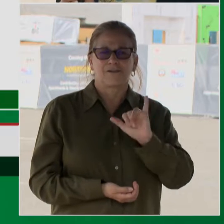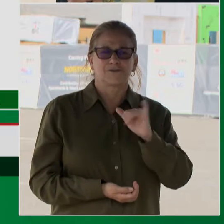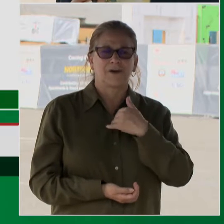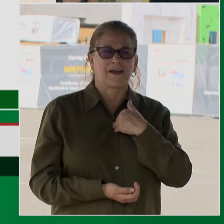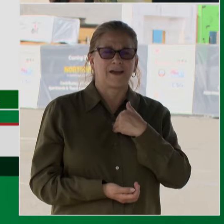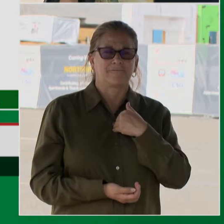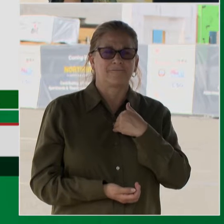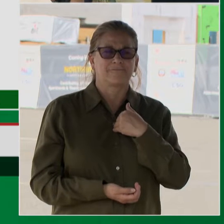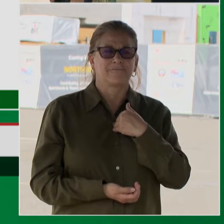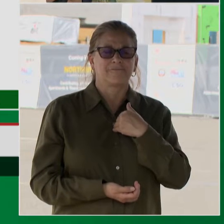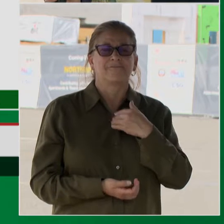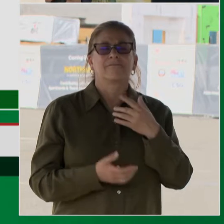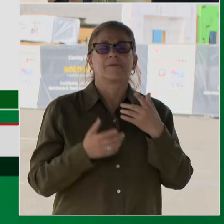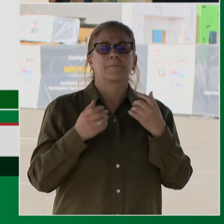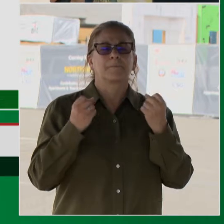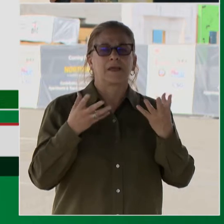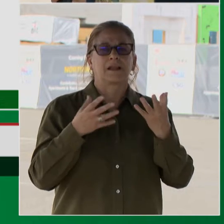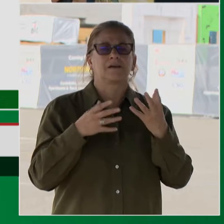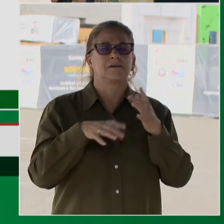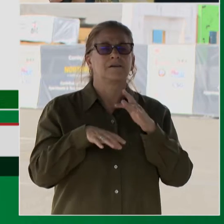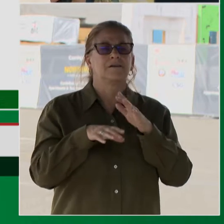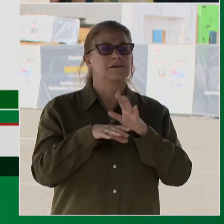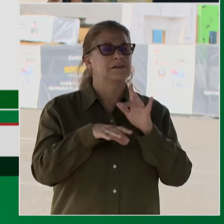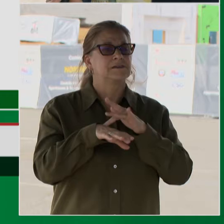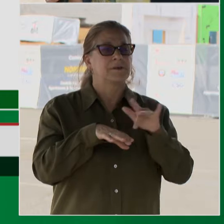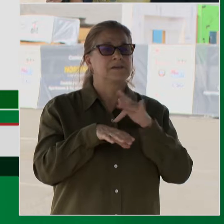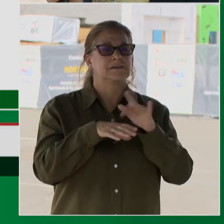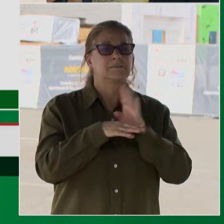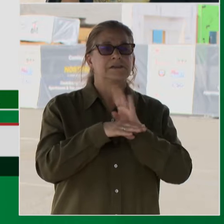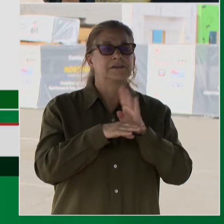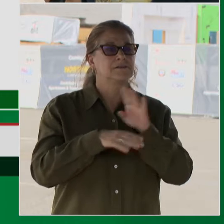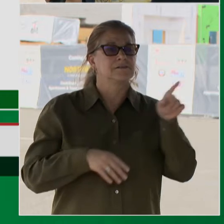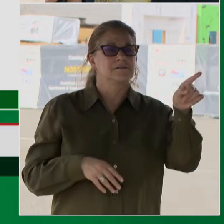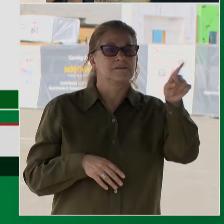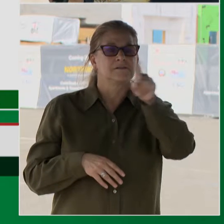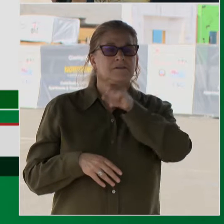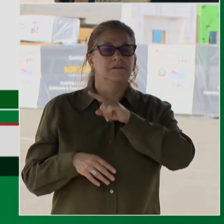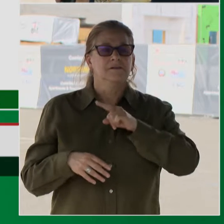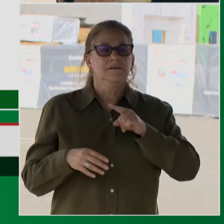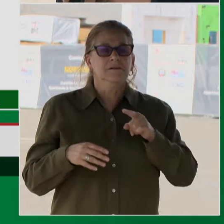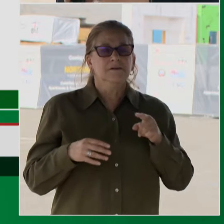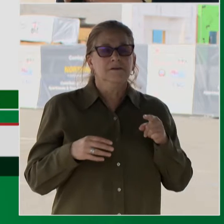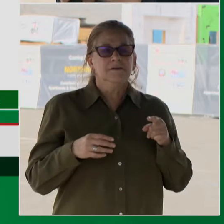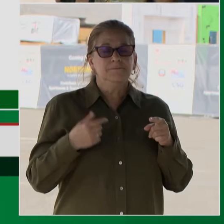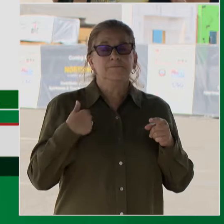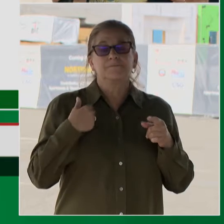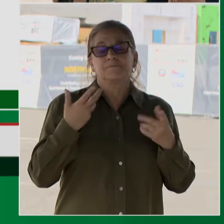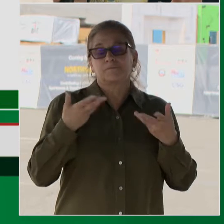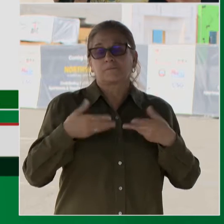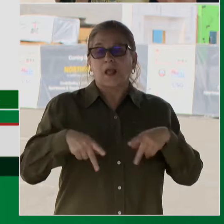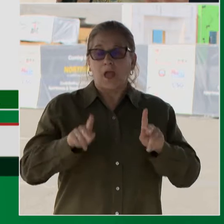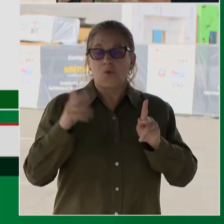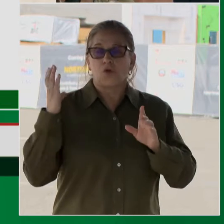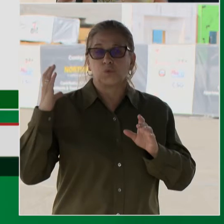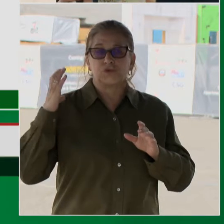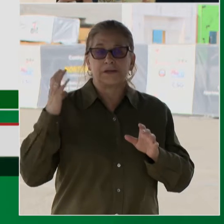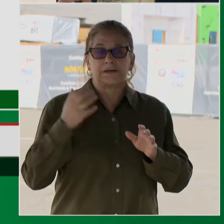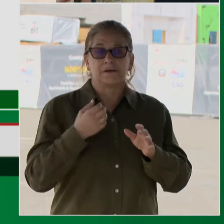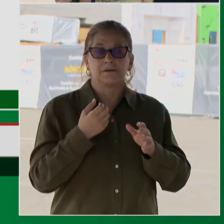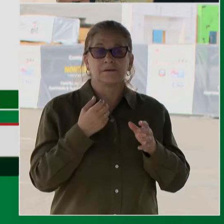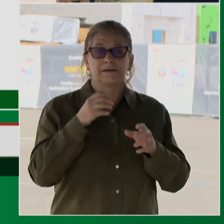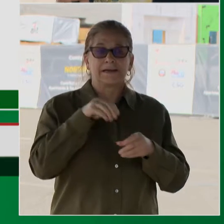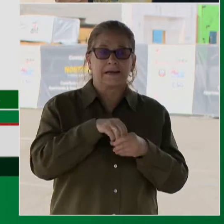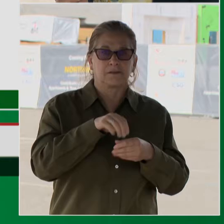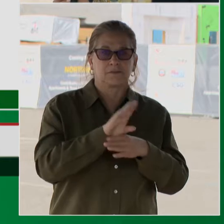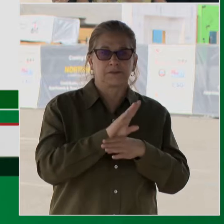business space a new technical assistance and coaching hub. So as we all know, there are a lot of